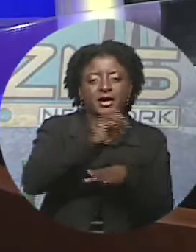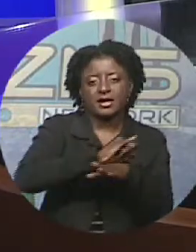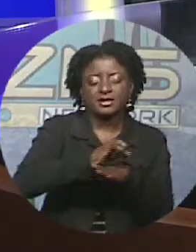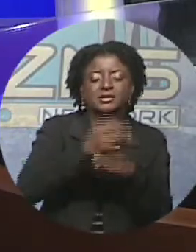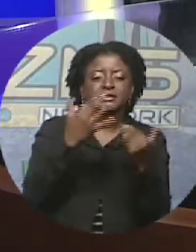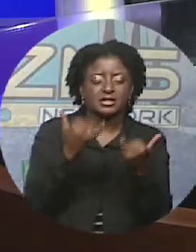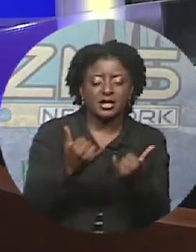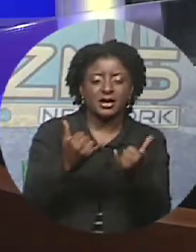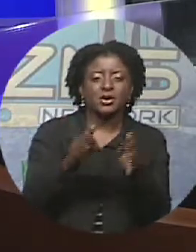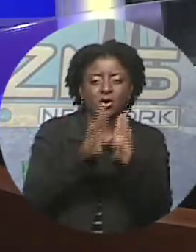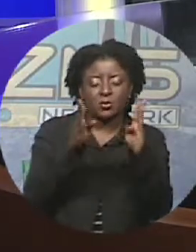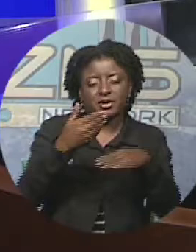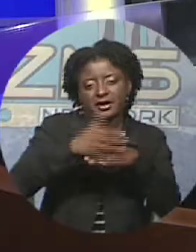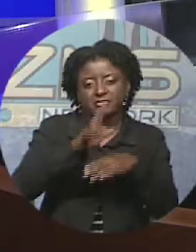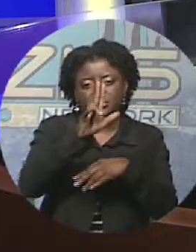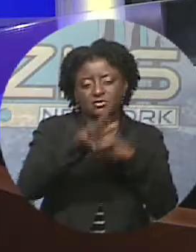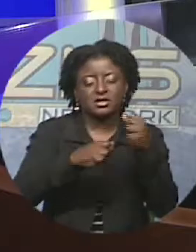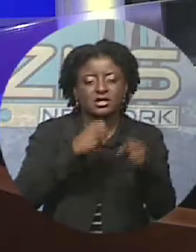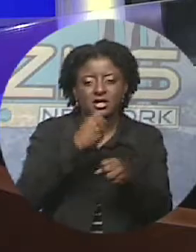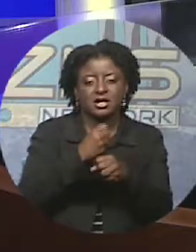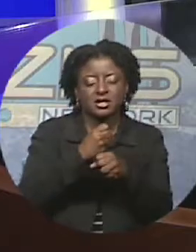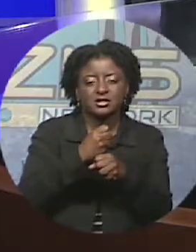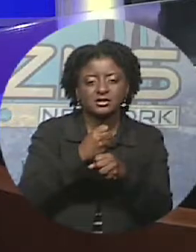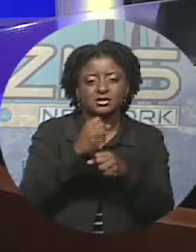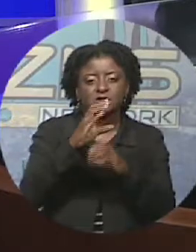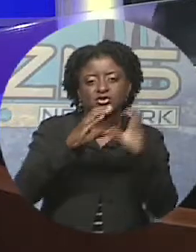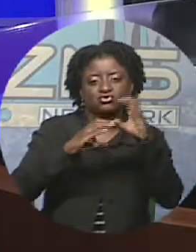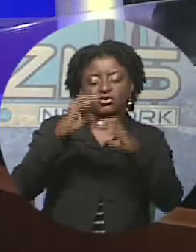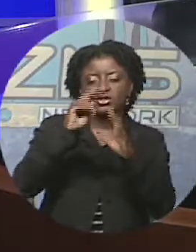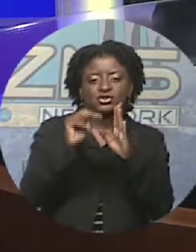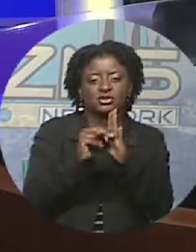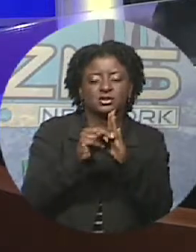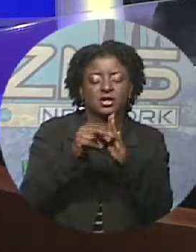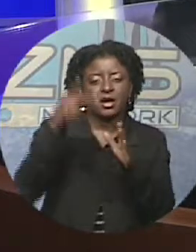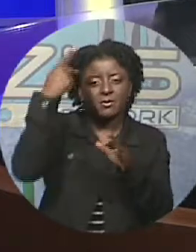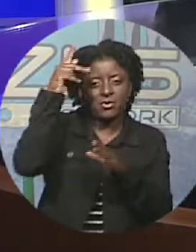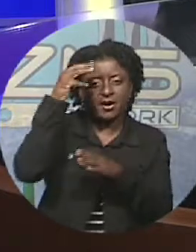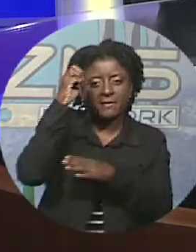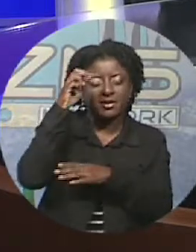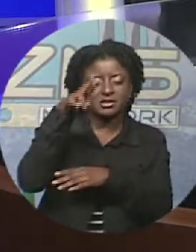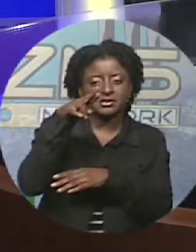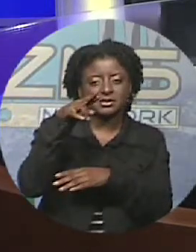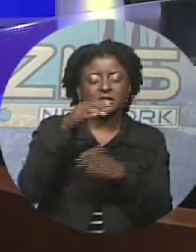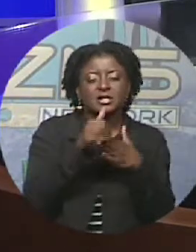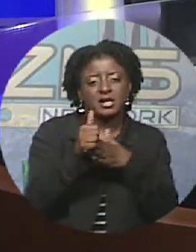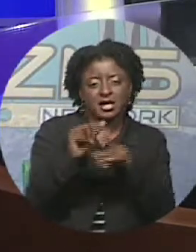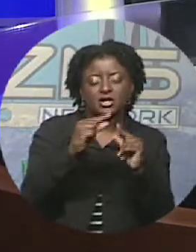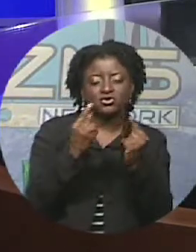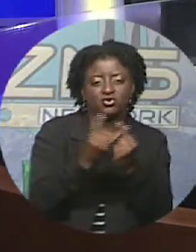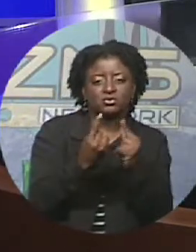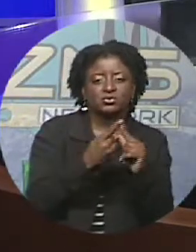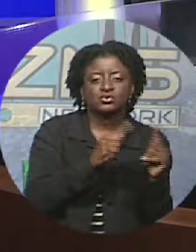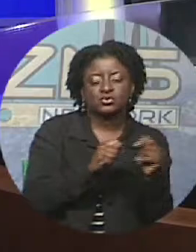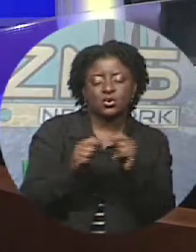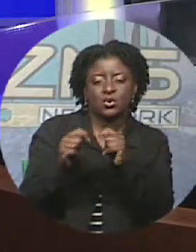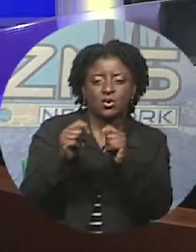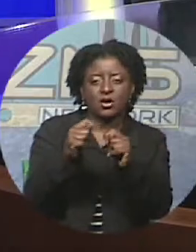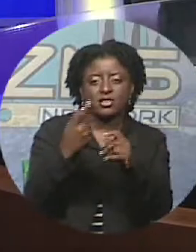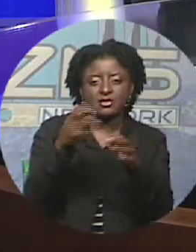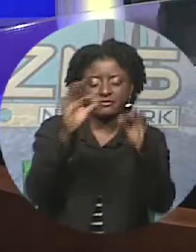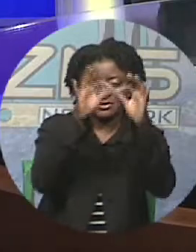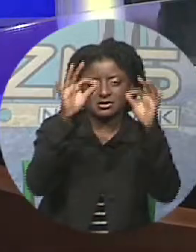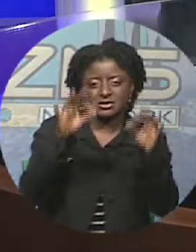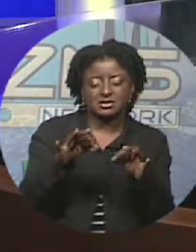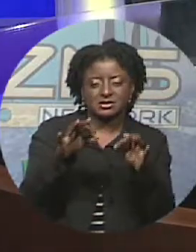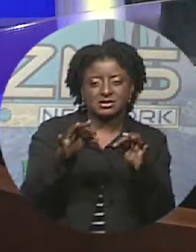Minister led a government delegation to Marsh Harbor to tour the new facility. Our Dawn Davis also traveled to the island and tells us what residents have to